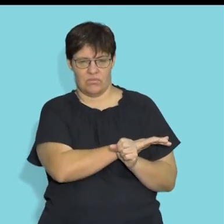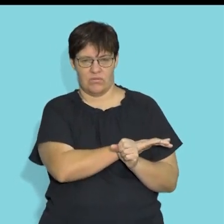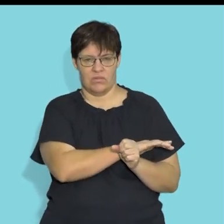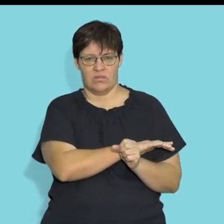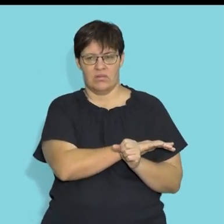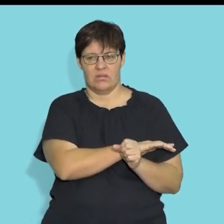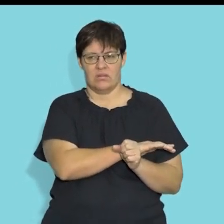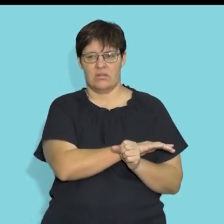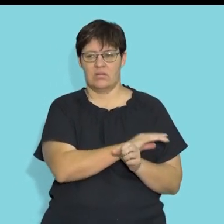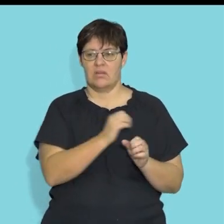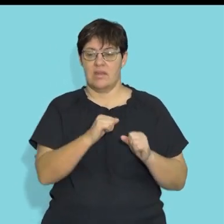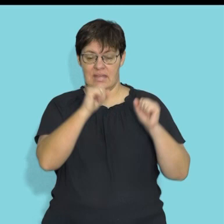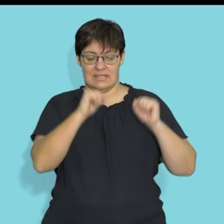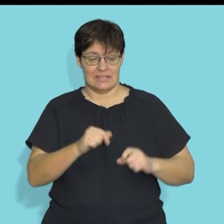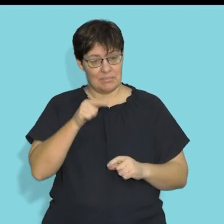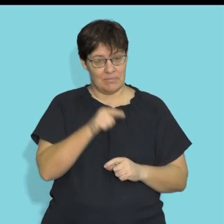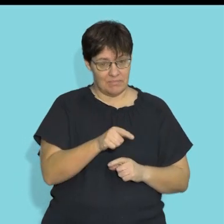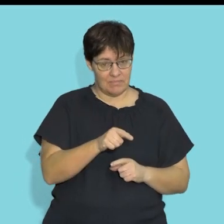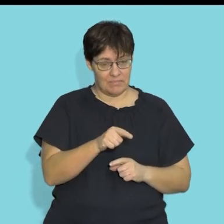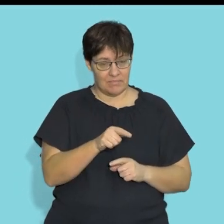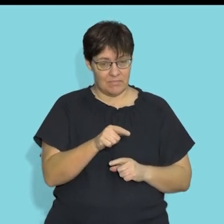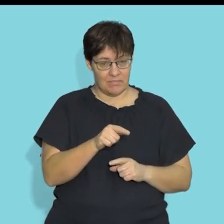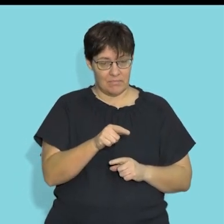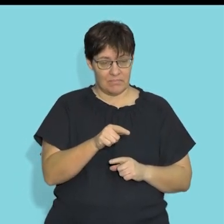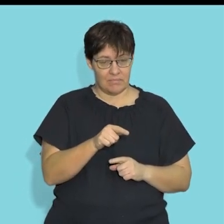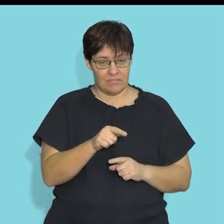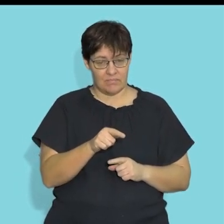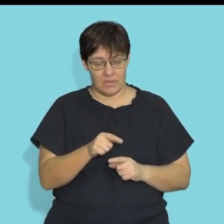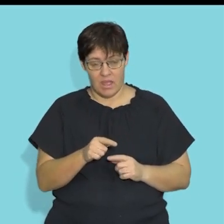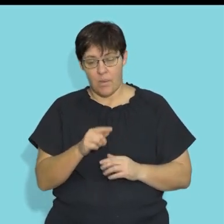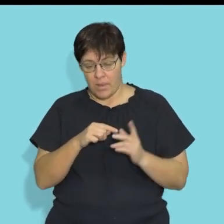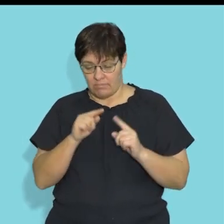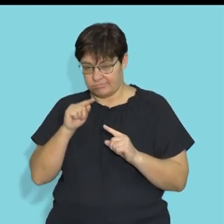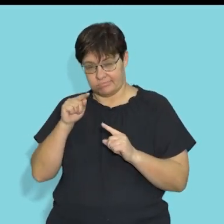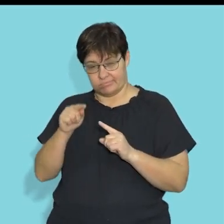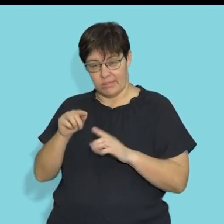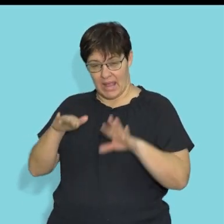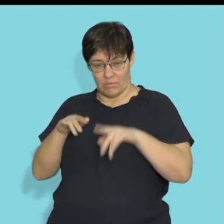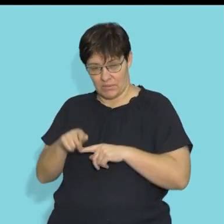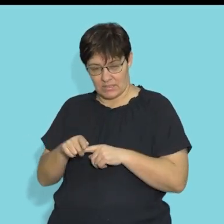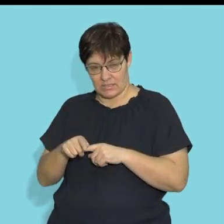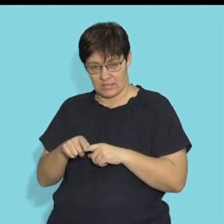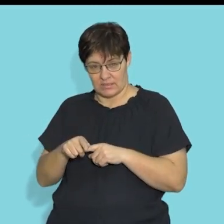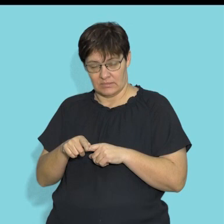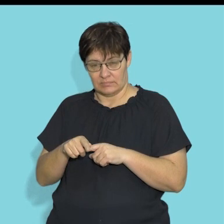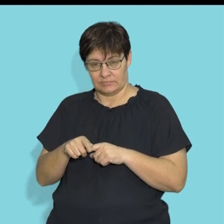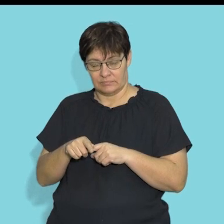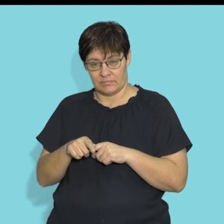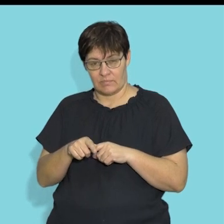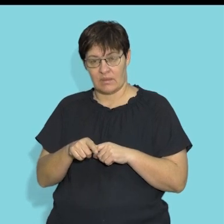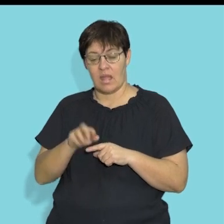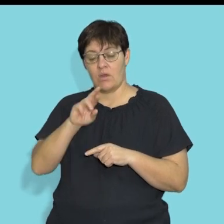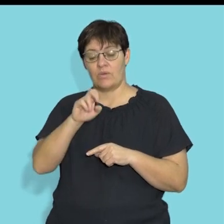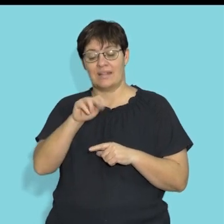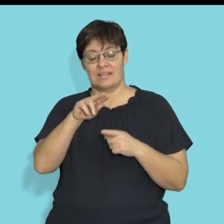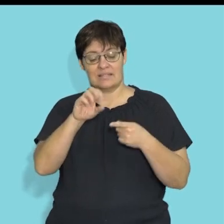to see while a system is building up to equilibrium, the rates that we will look